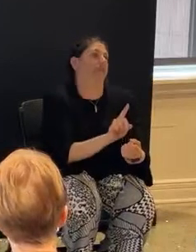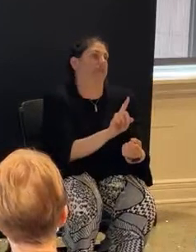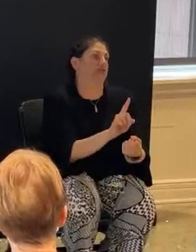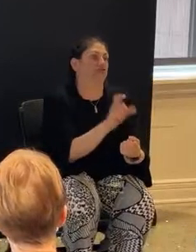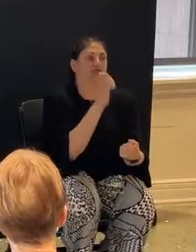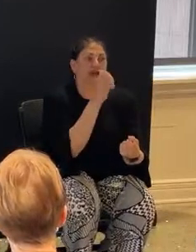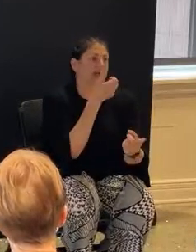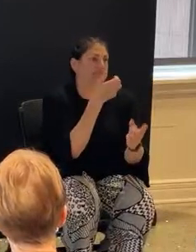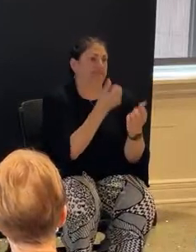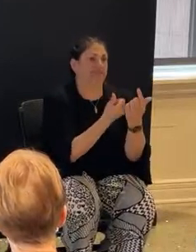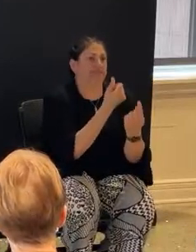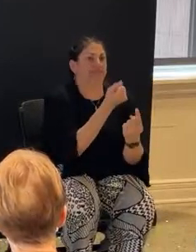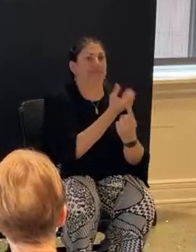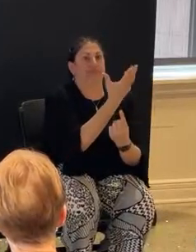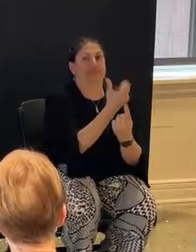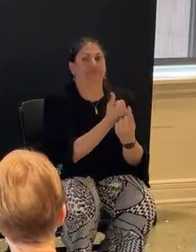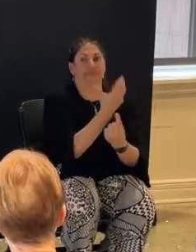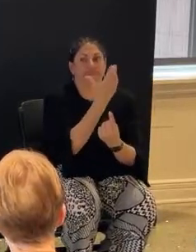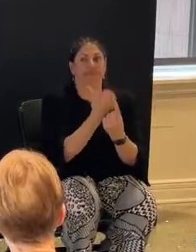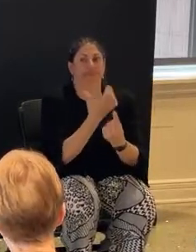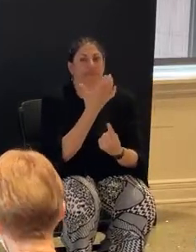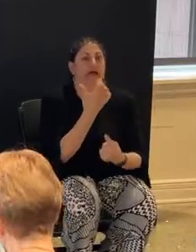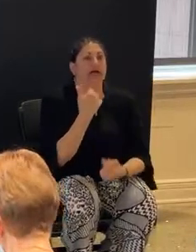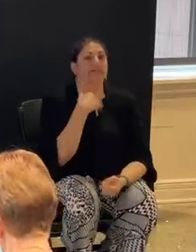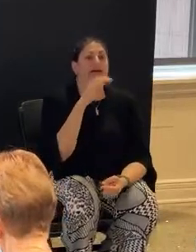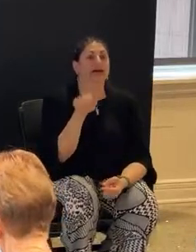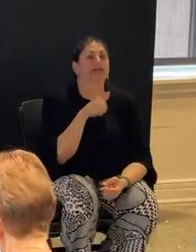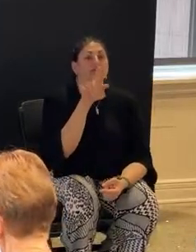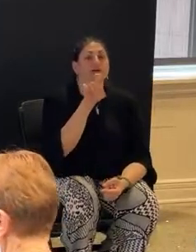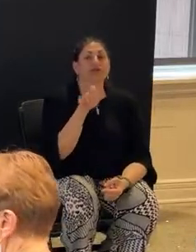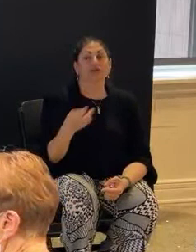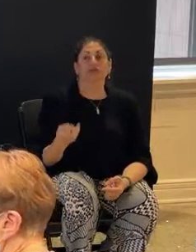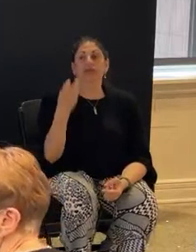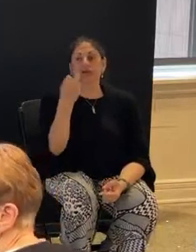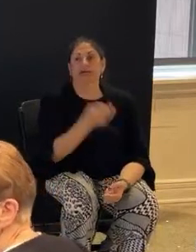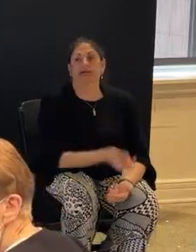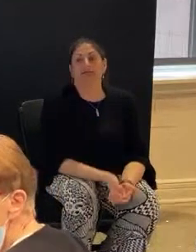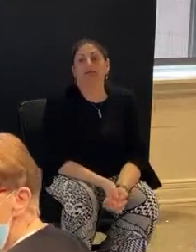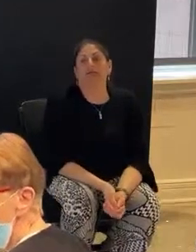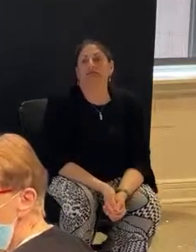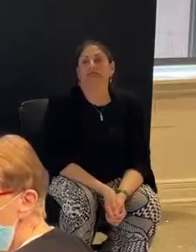do we have any other questions from the audience? Oh, one minute there.